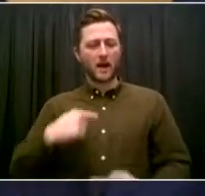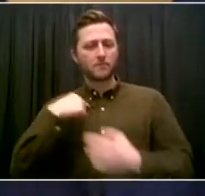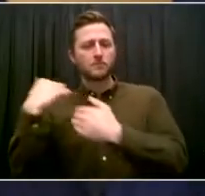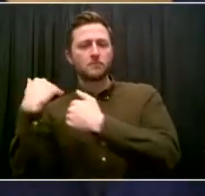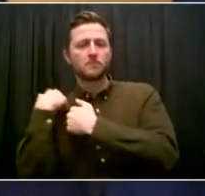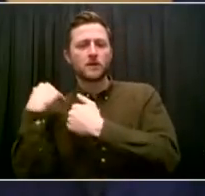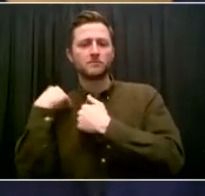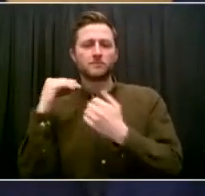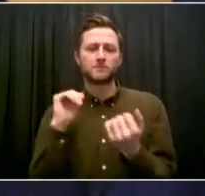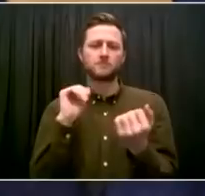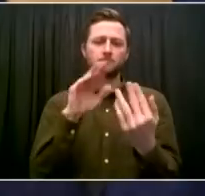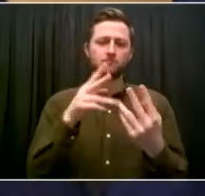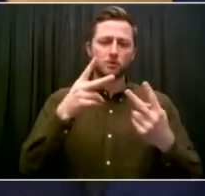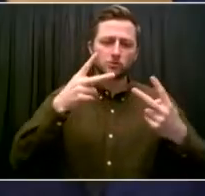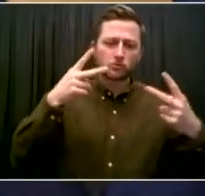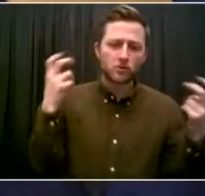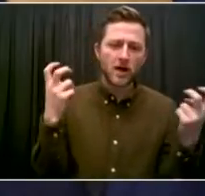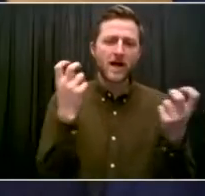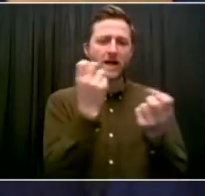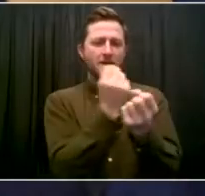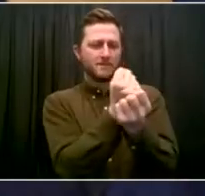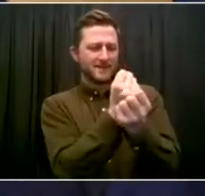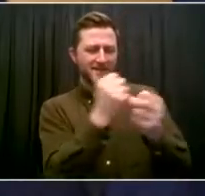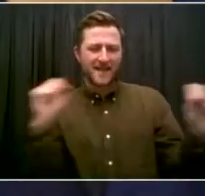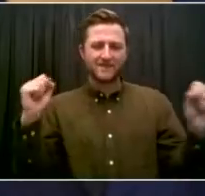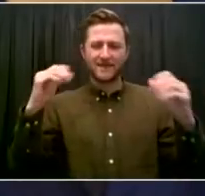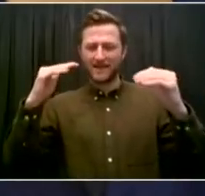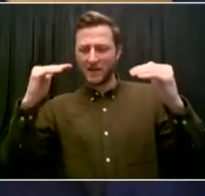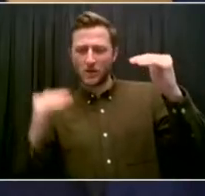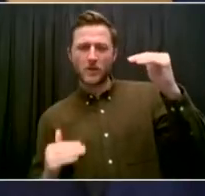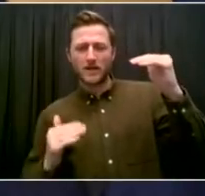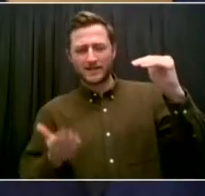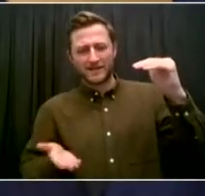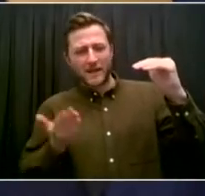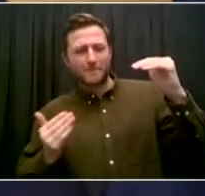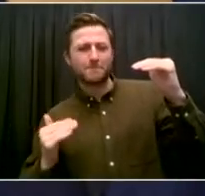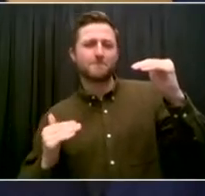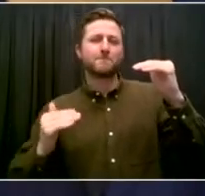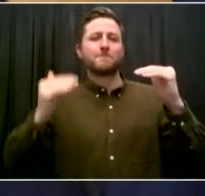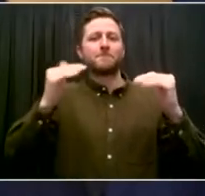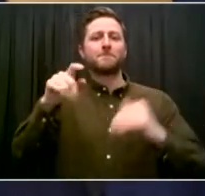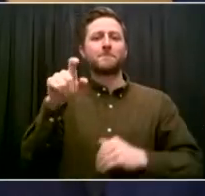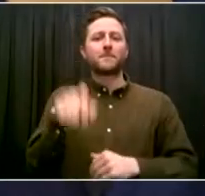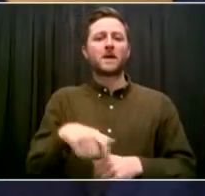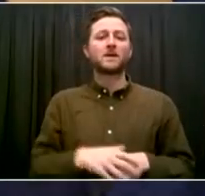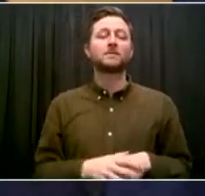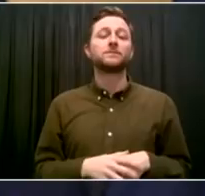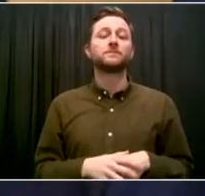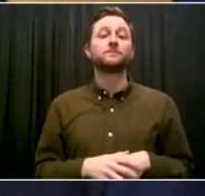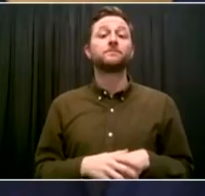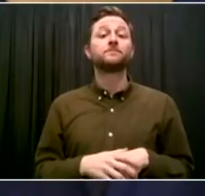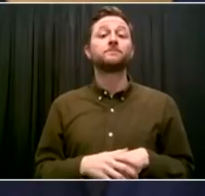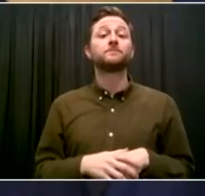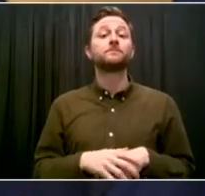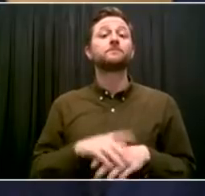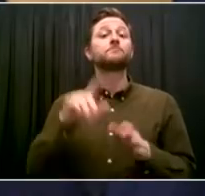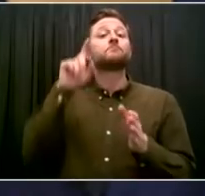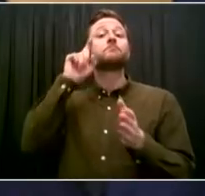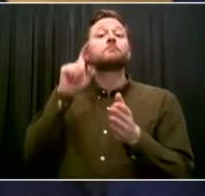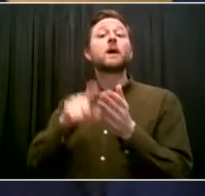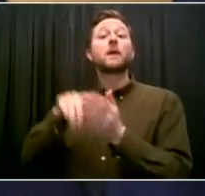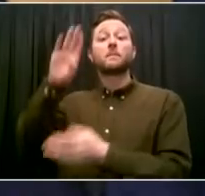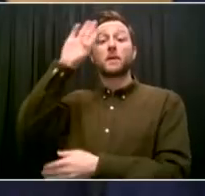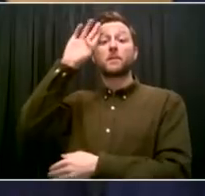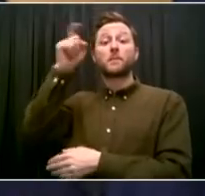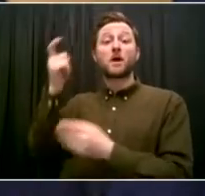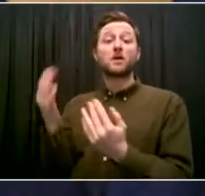facing every day. As we mourn the deaths of those in the Bronx fire, bringing in the resources, I'm proud of